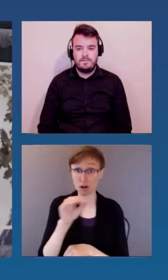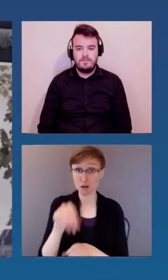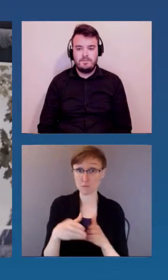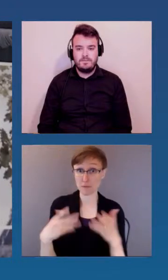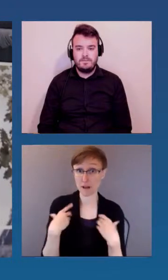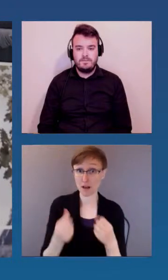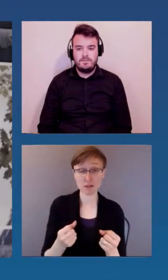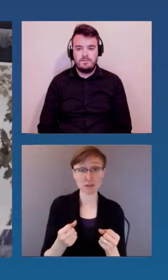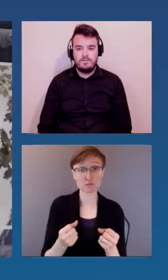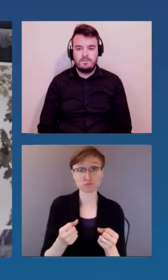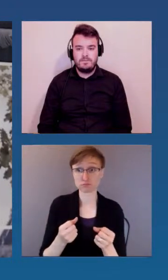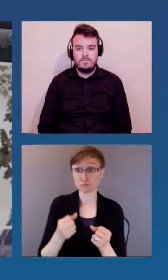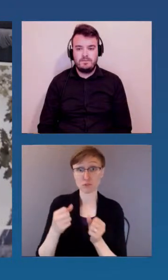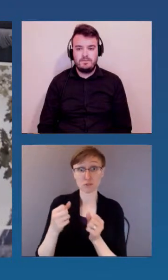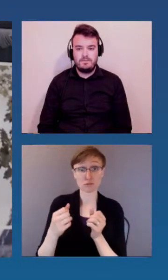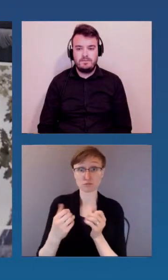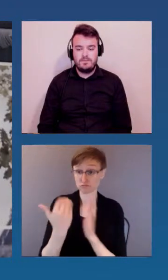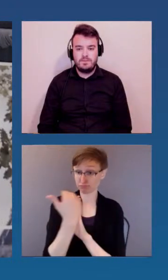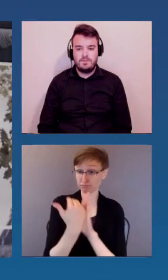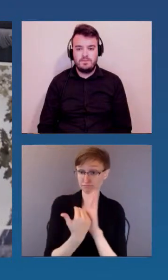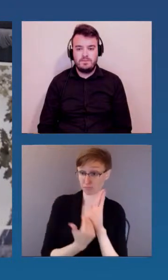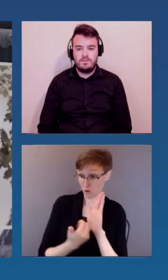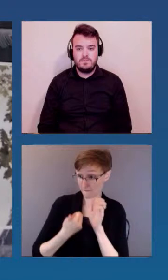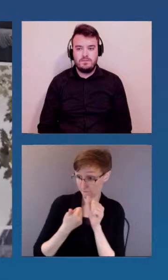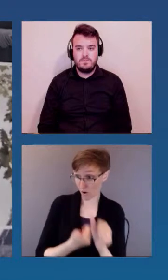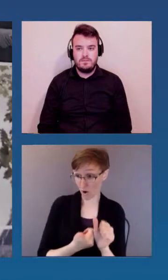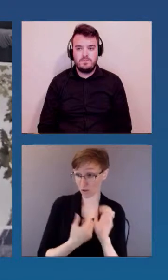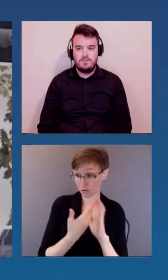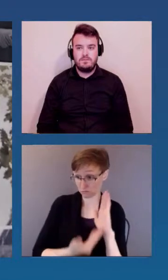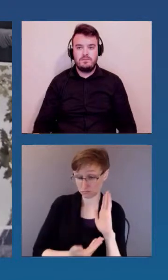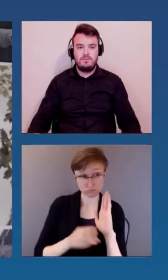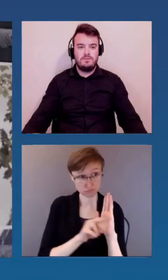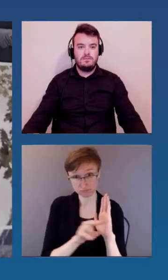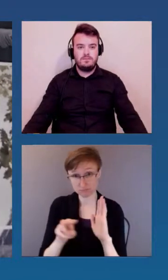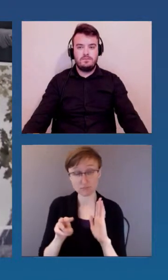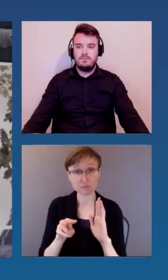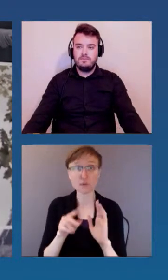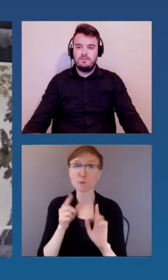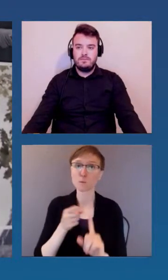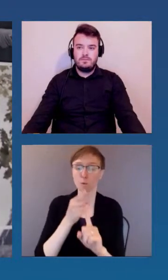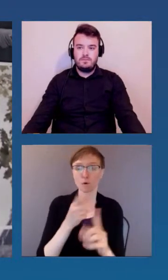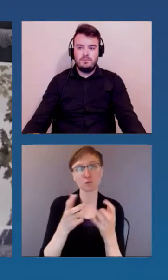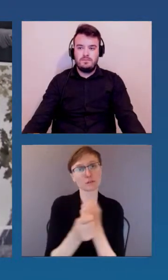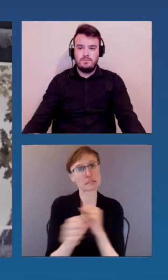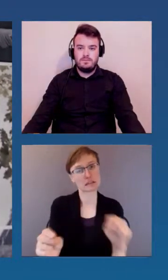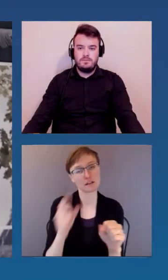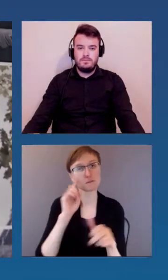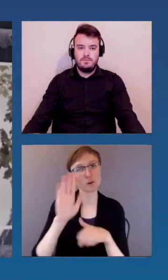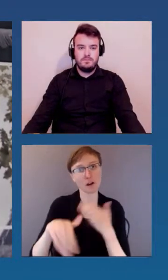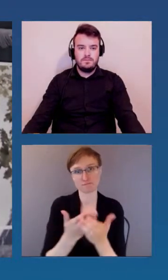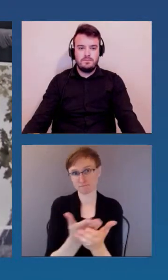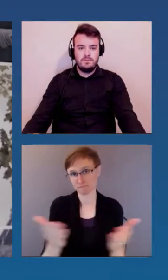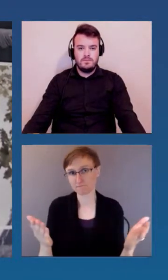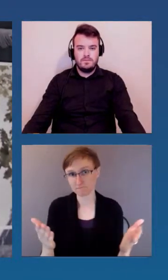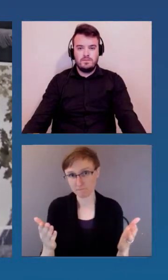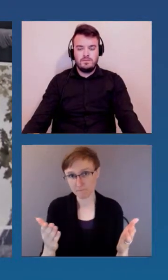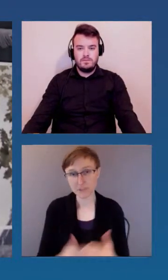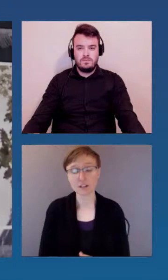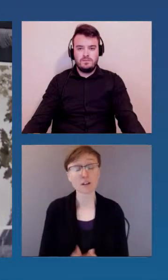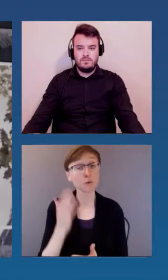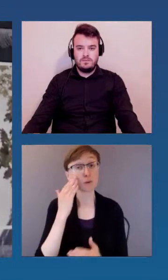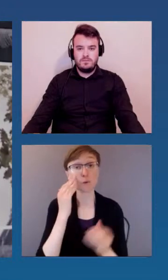and students, and all of our neighbors in all of our communities. It is especially dangerous to our most